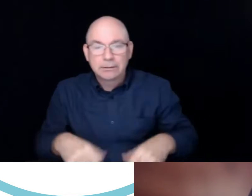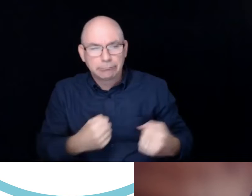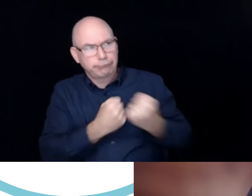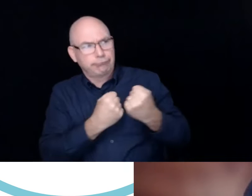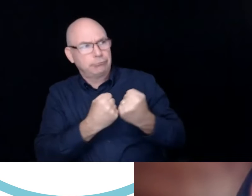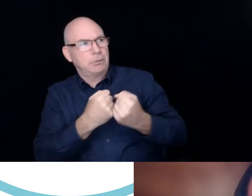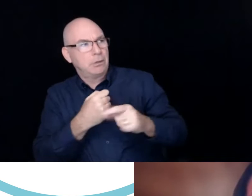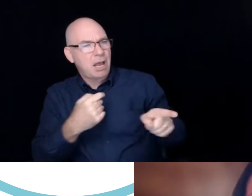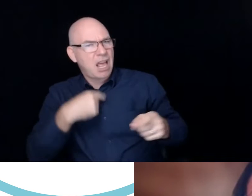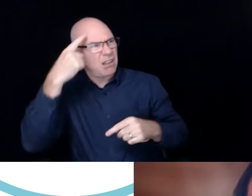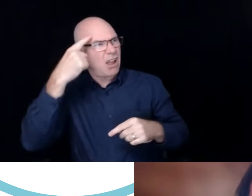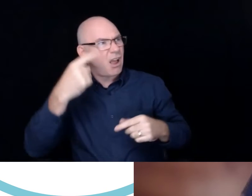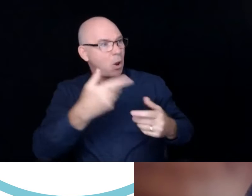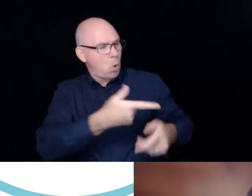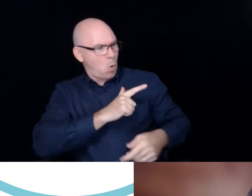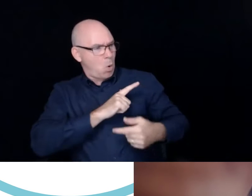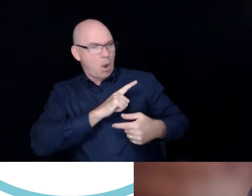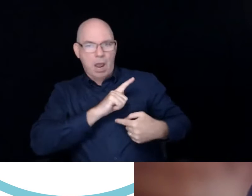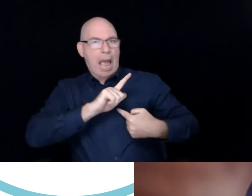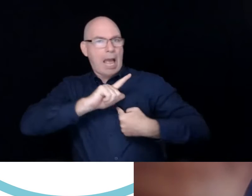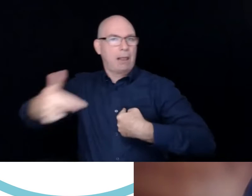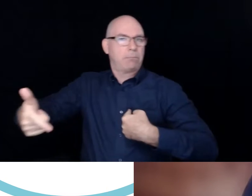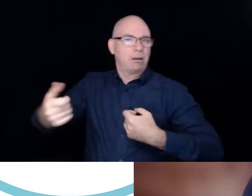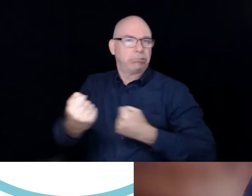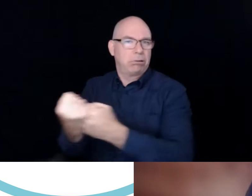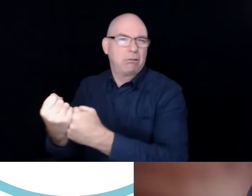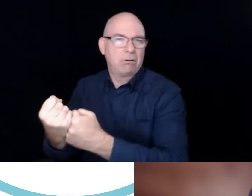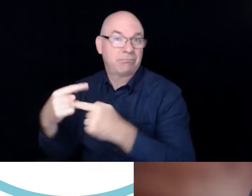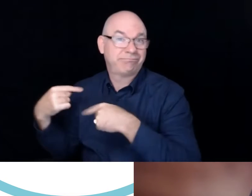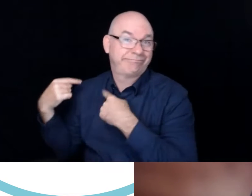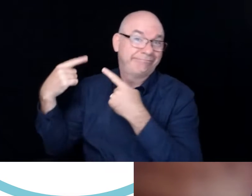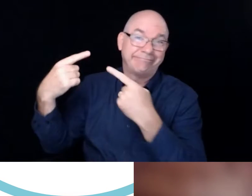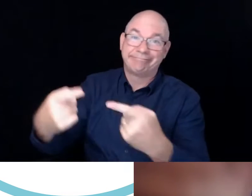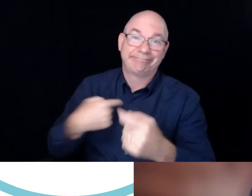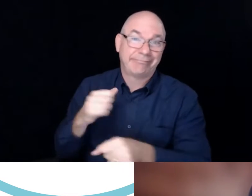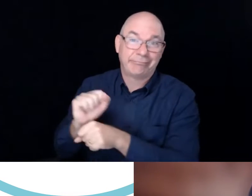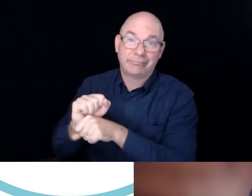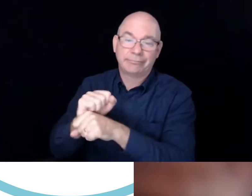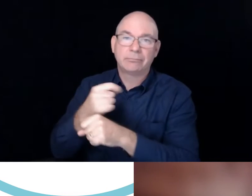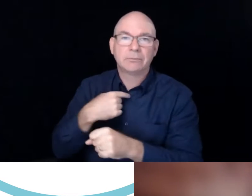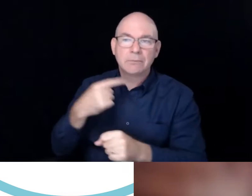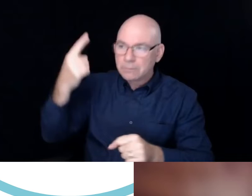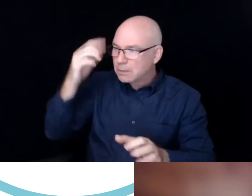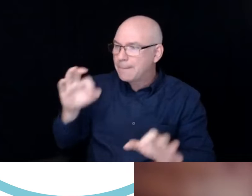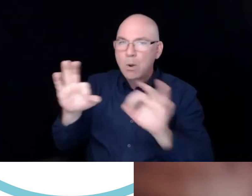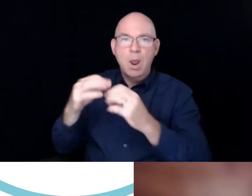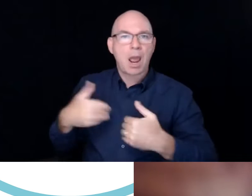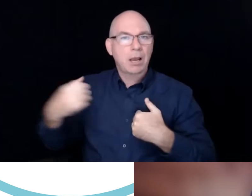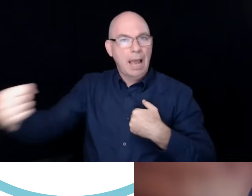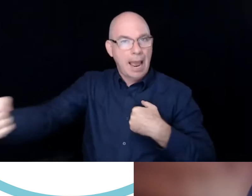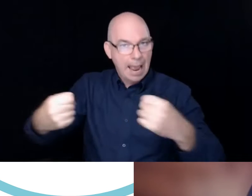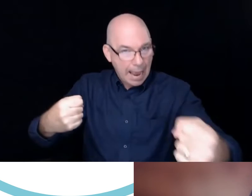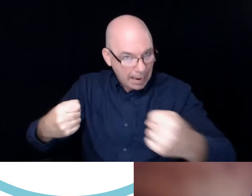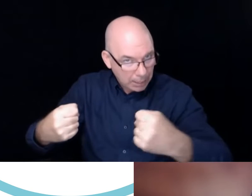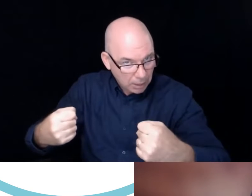it forward. And so throughout my career, I've also really valued the opportunity to hire young people, to